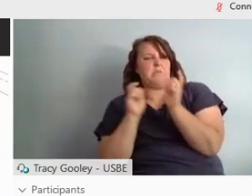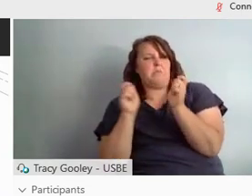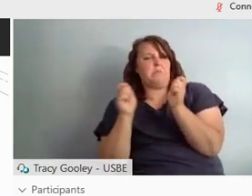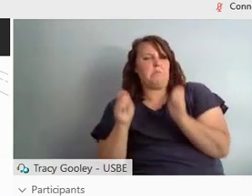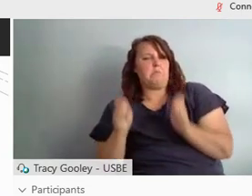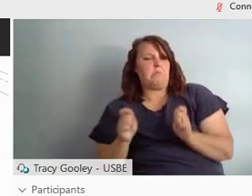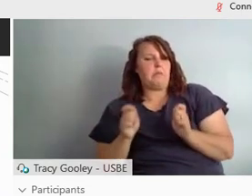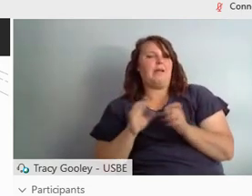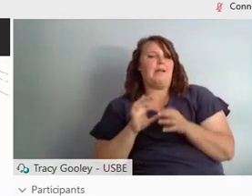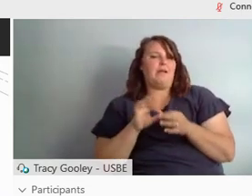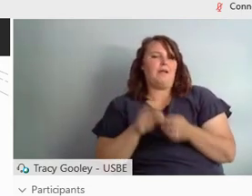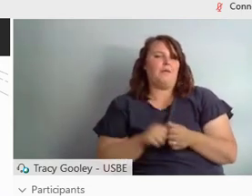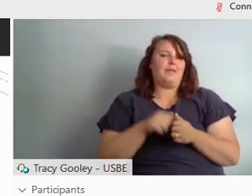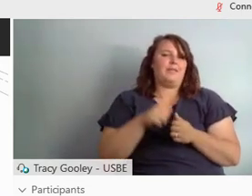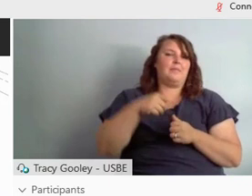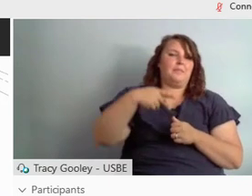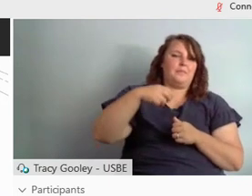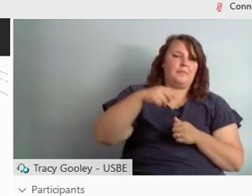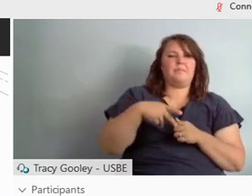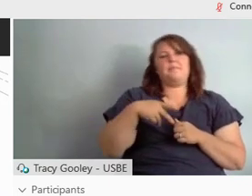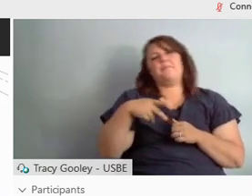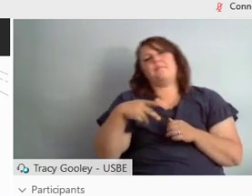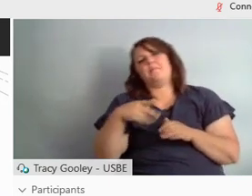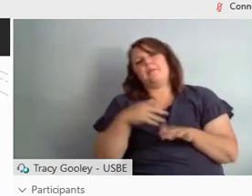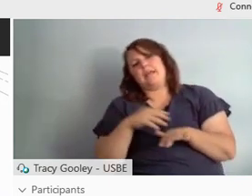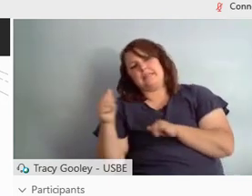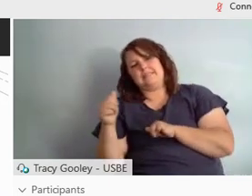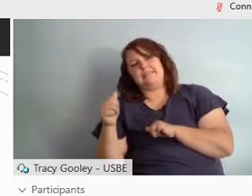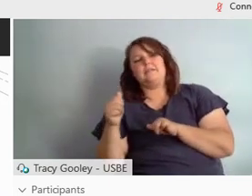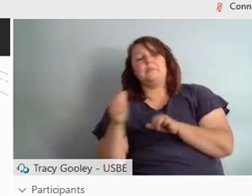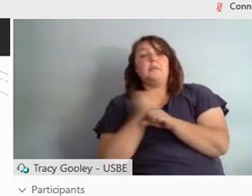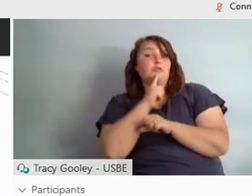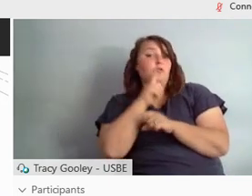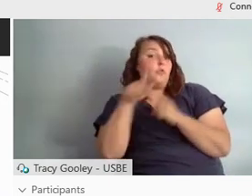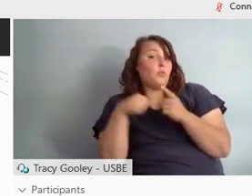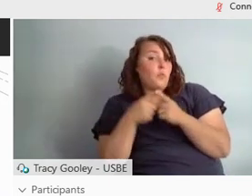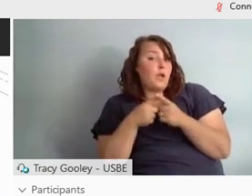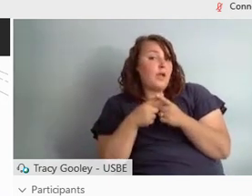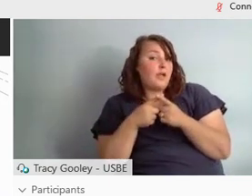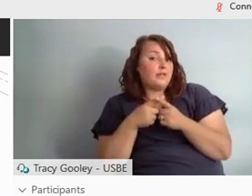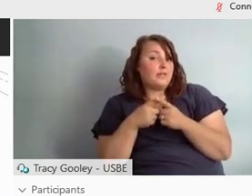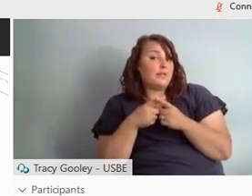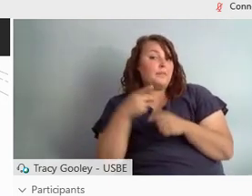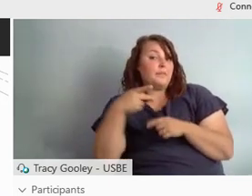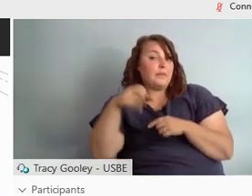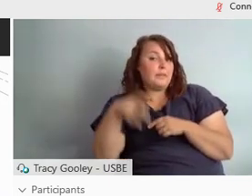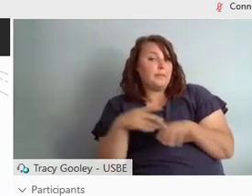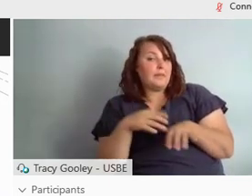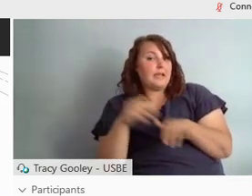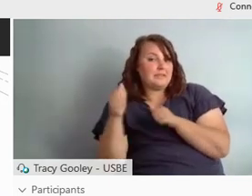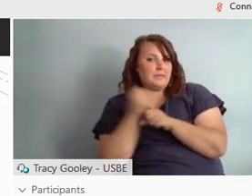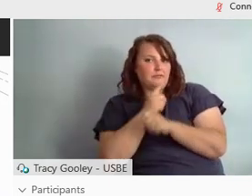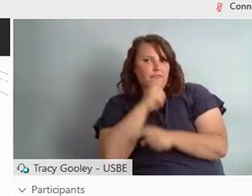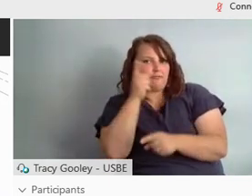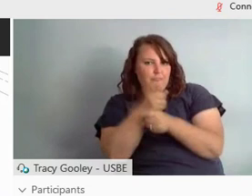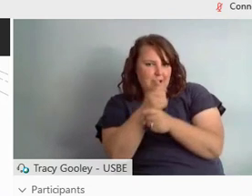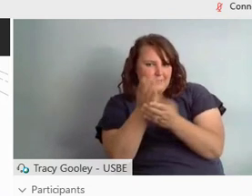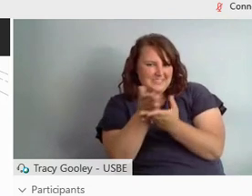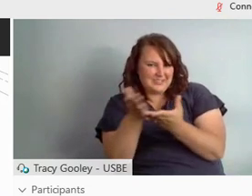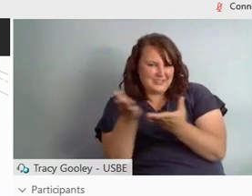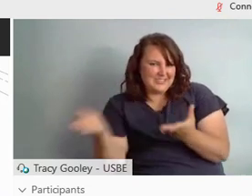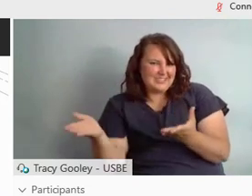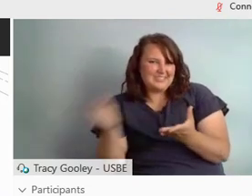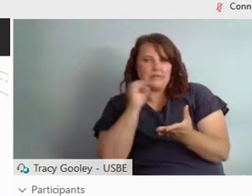of the PEEP exit. So just make sure that you do, in fact, when it gets to the PEEP exit time, have the correct